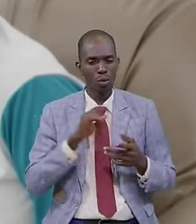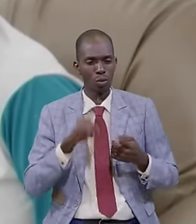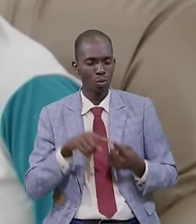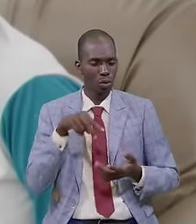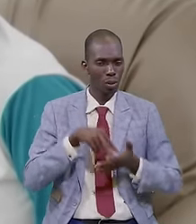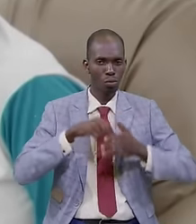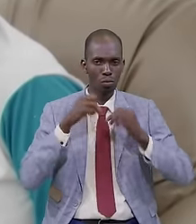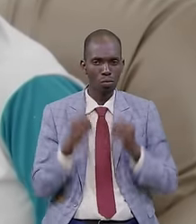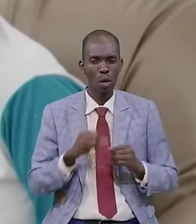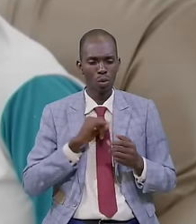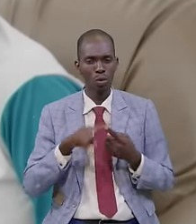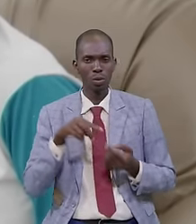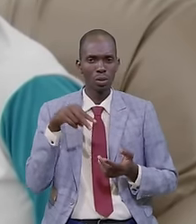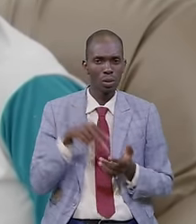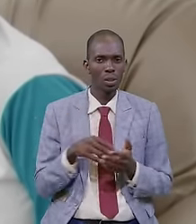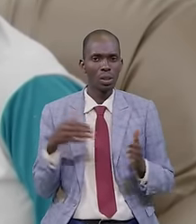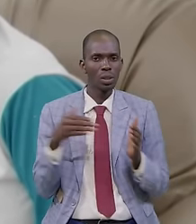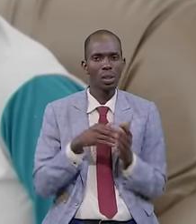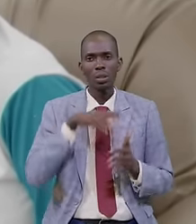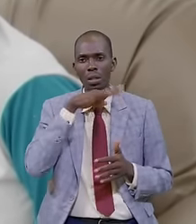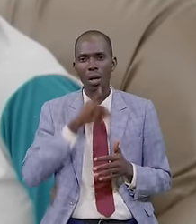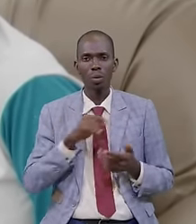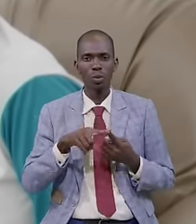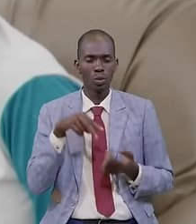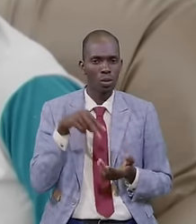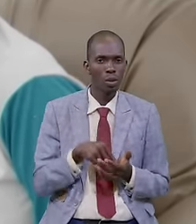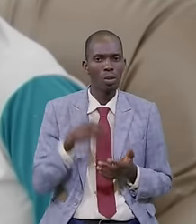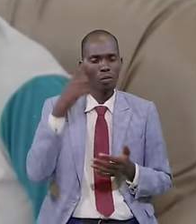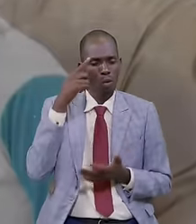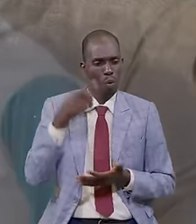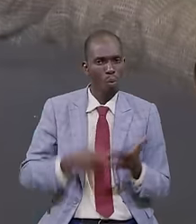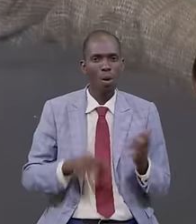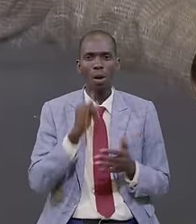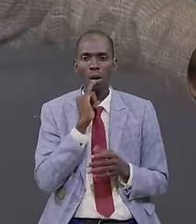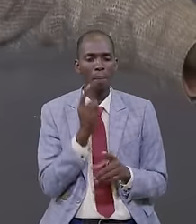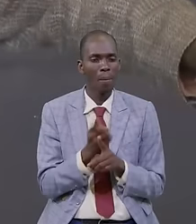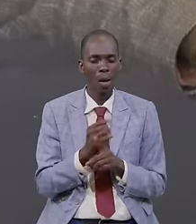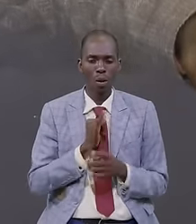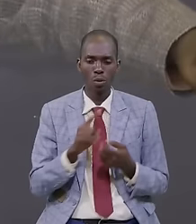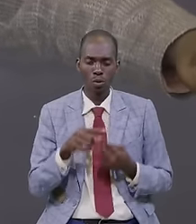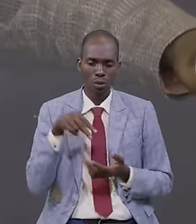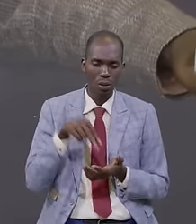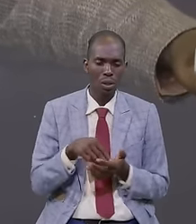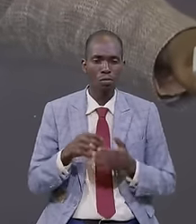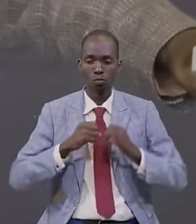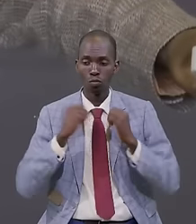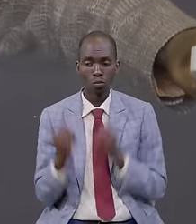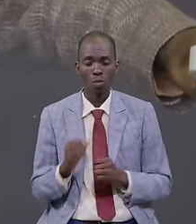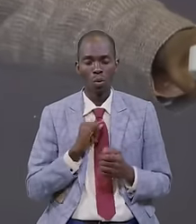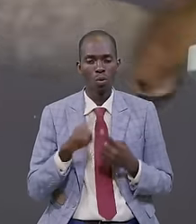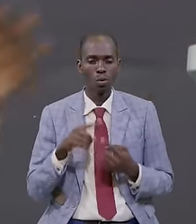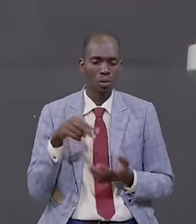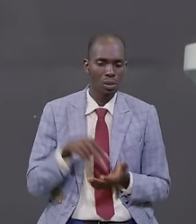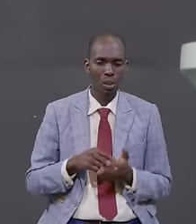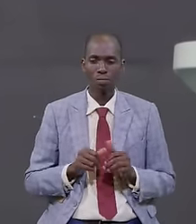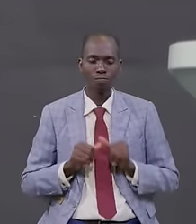stand against corruption. I want to stand for what is right. I want to stand firm. I want to stand fast. I want to